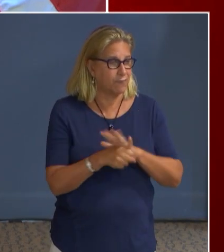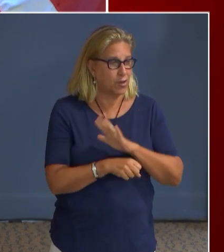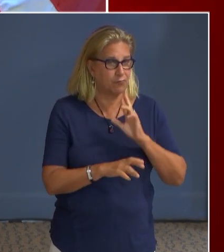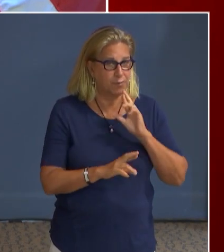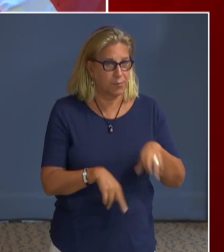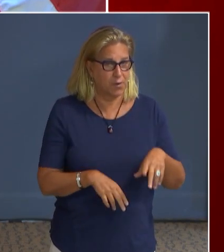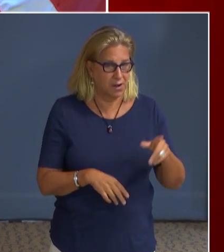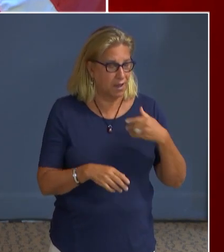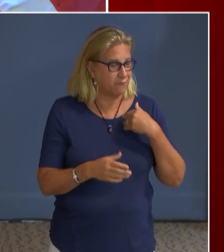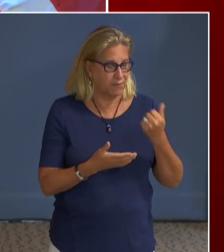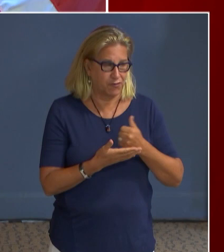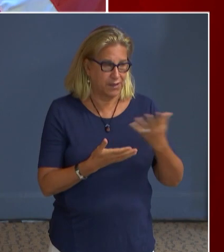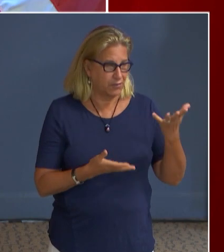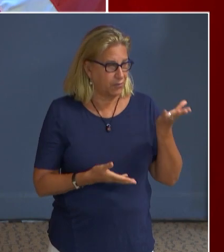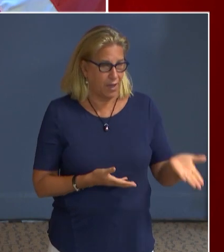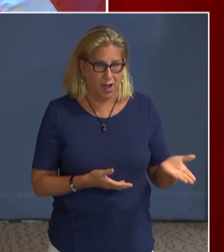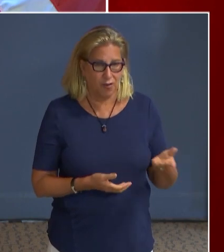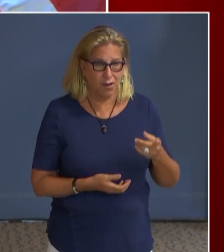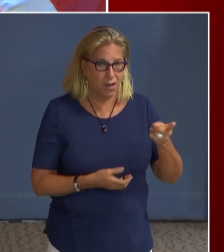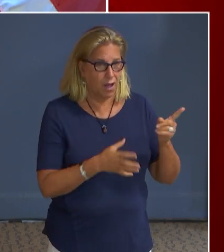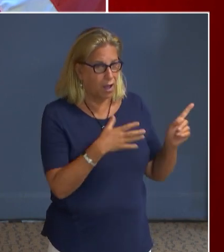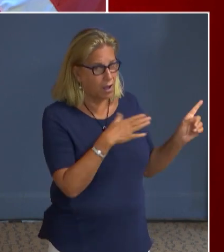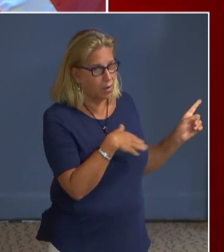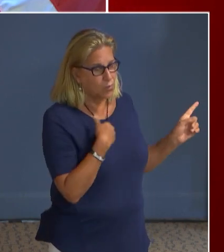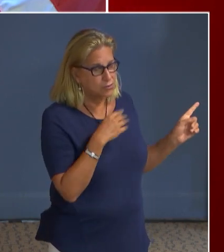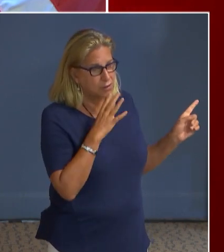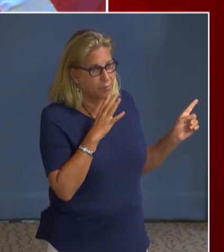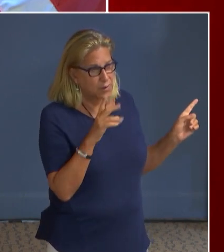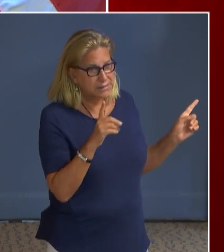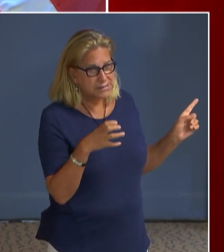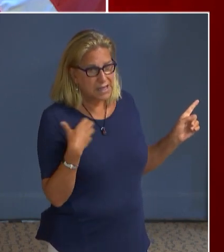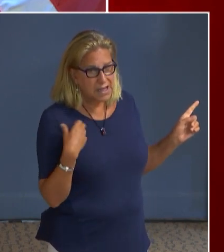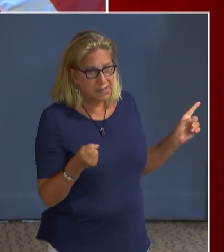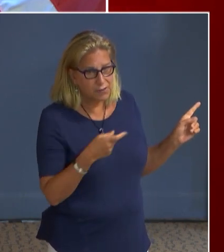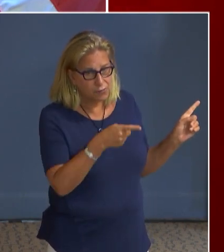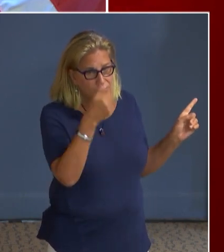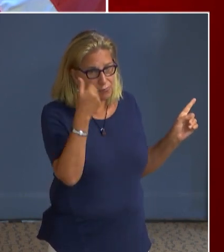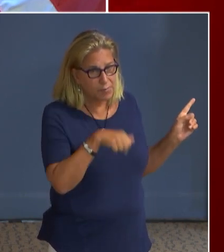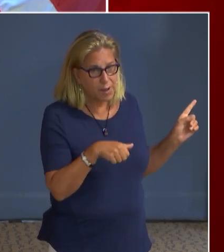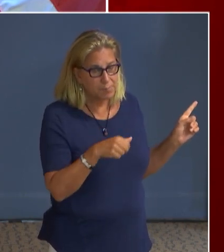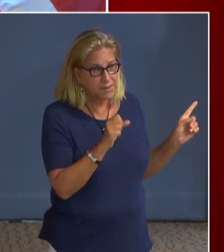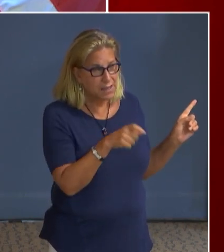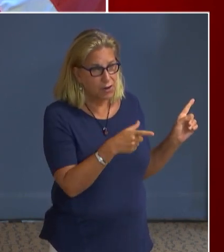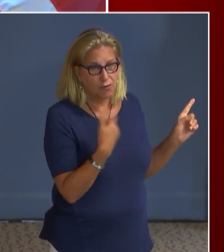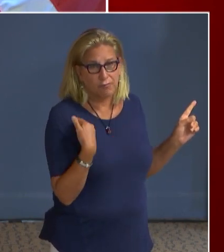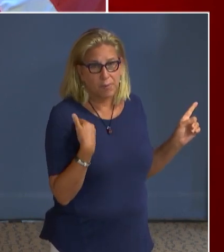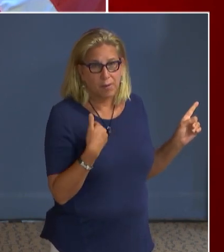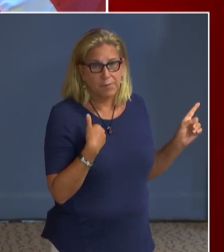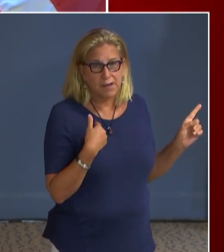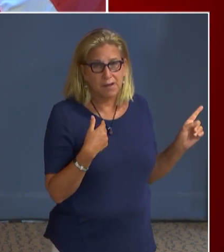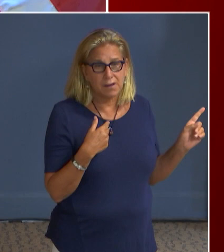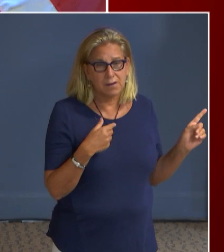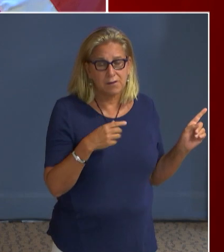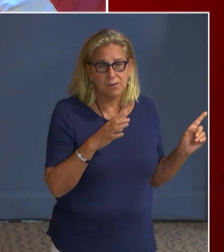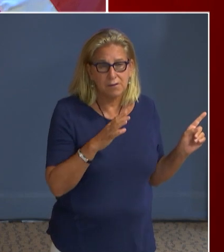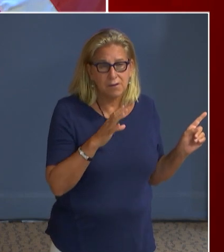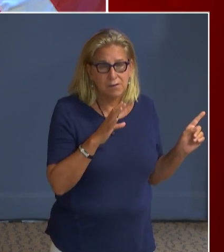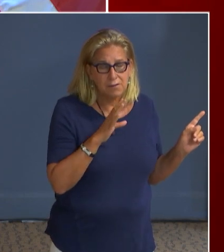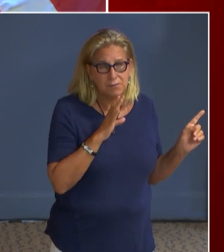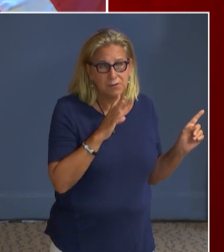then speaking of DC Health, are you any closer? Can you remind us Dr. Nesbitt's last day, and are you any closer to